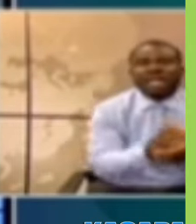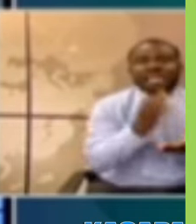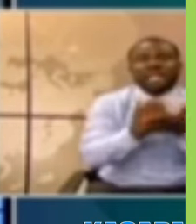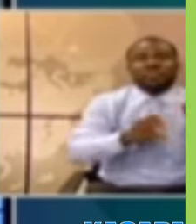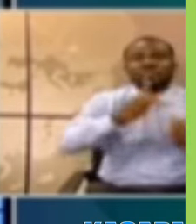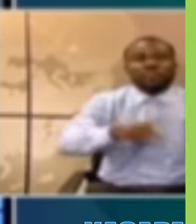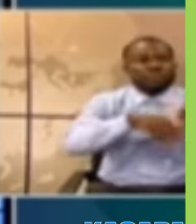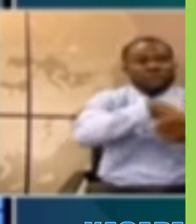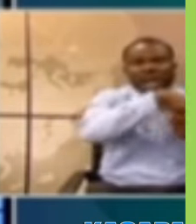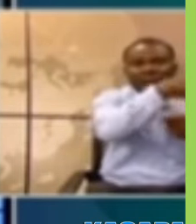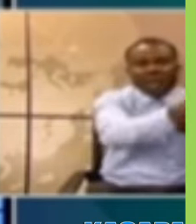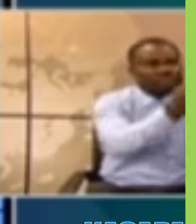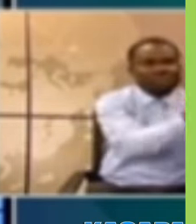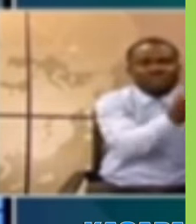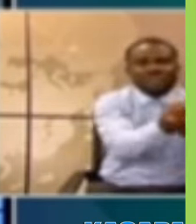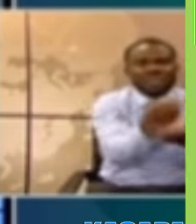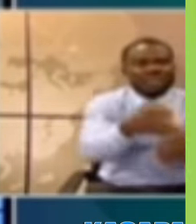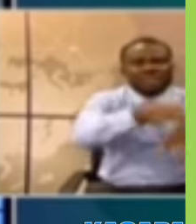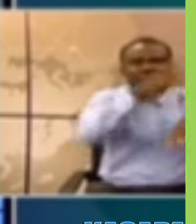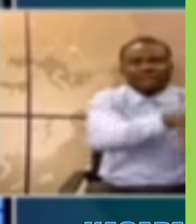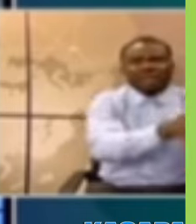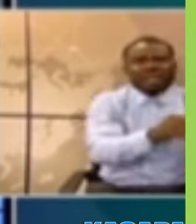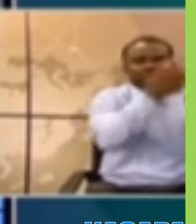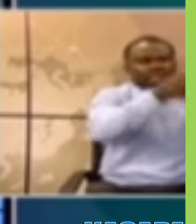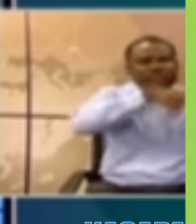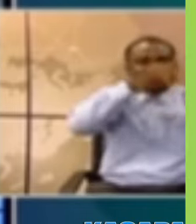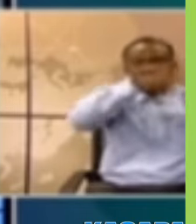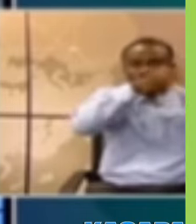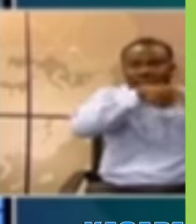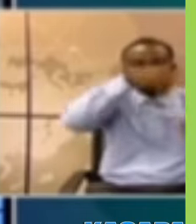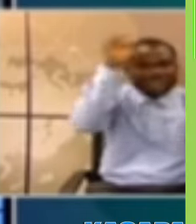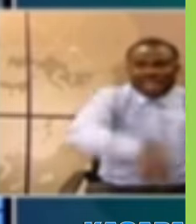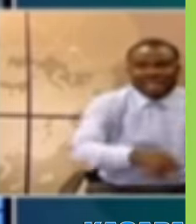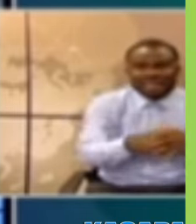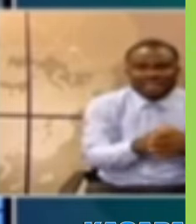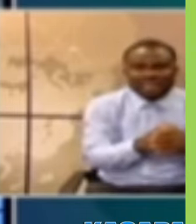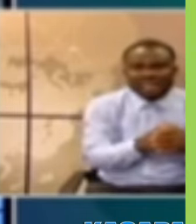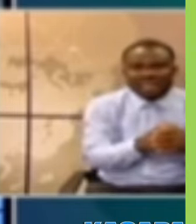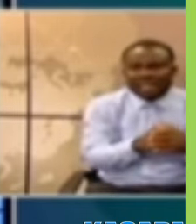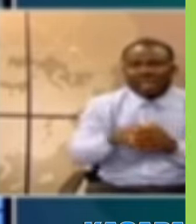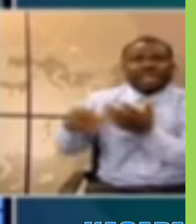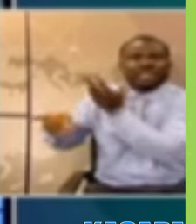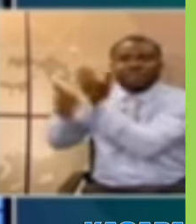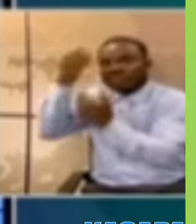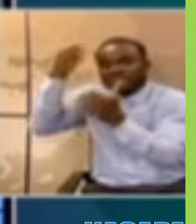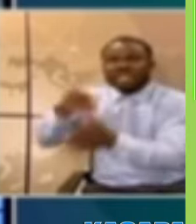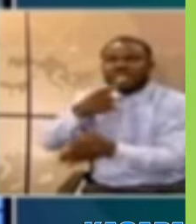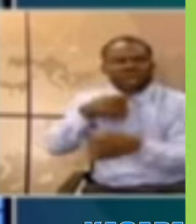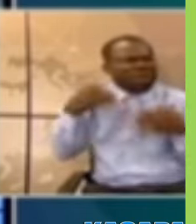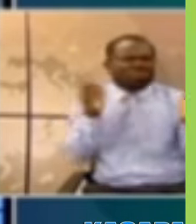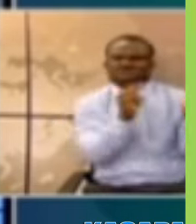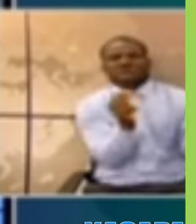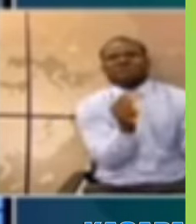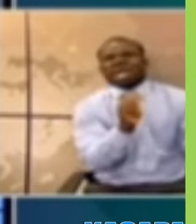So, on to me, yes, you can't. You are dying, cut them. I'm going to wait. The minister catches and Yashi. I'm going to go to you. Go call